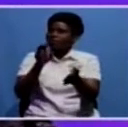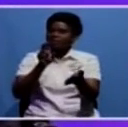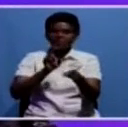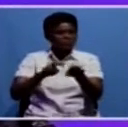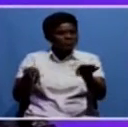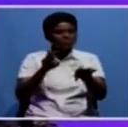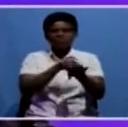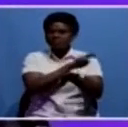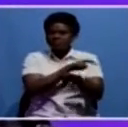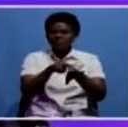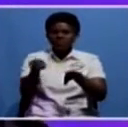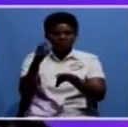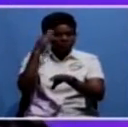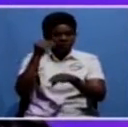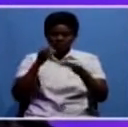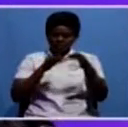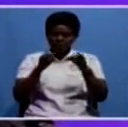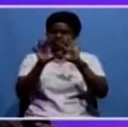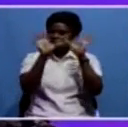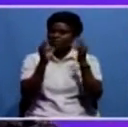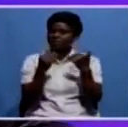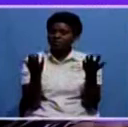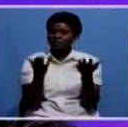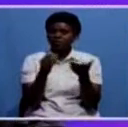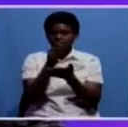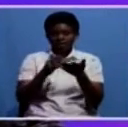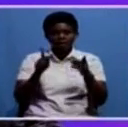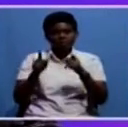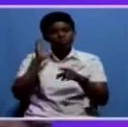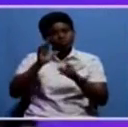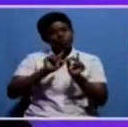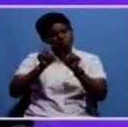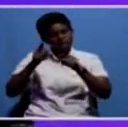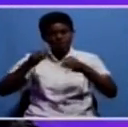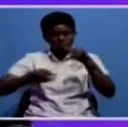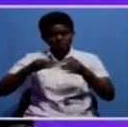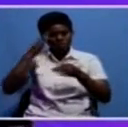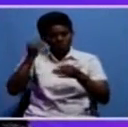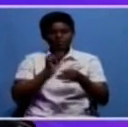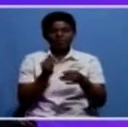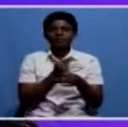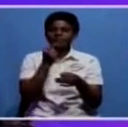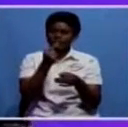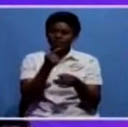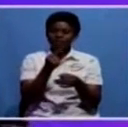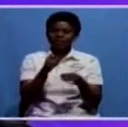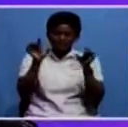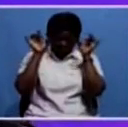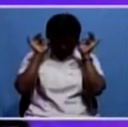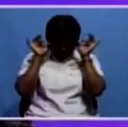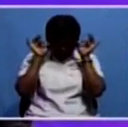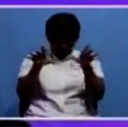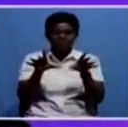there'll be explanations. Others will ultimately find themselves in court. So that's why we are saying it is dangerous